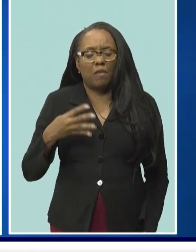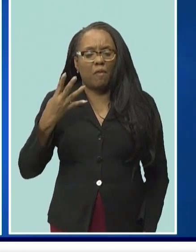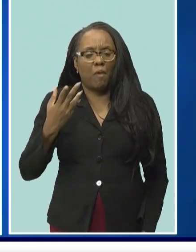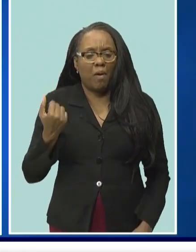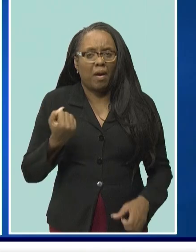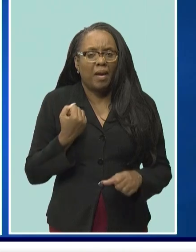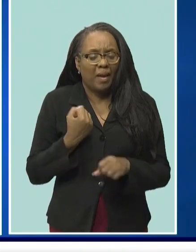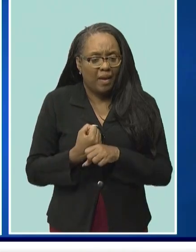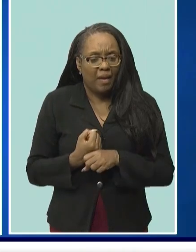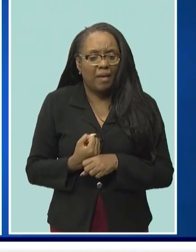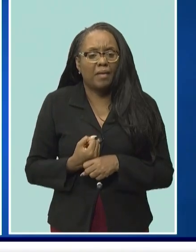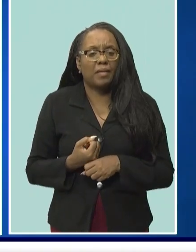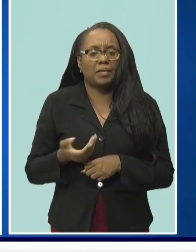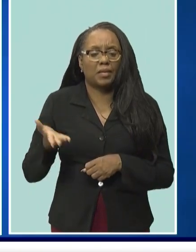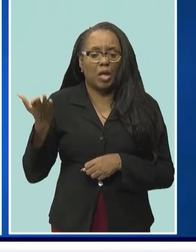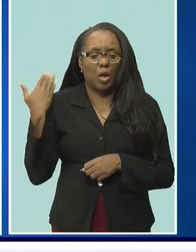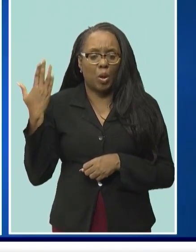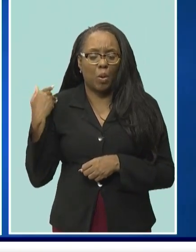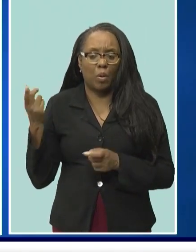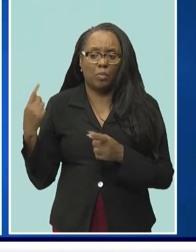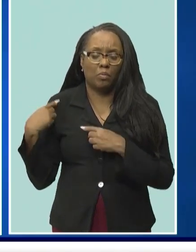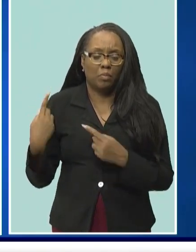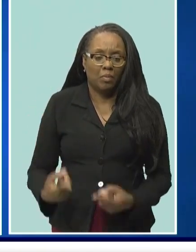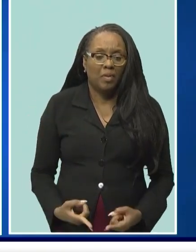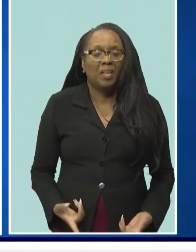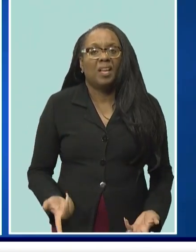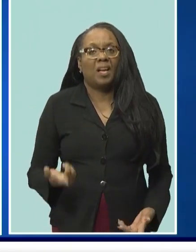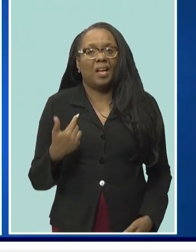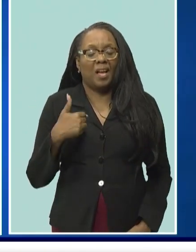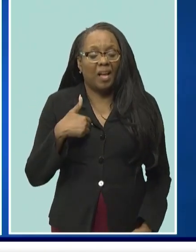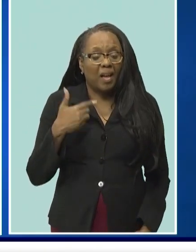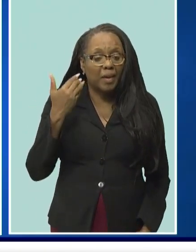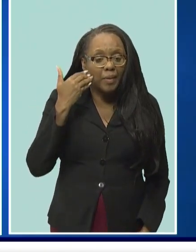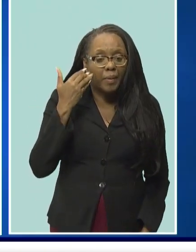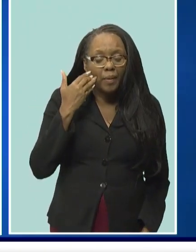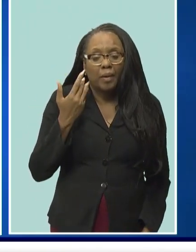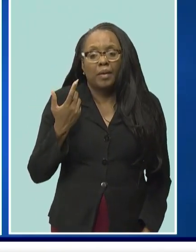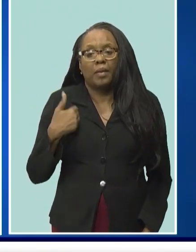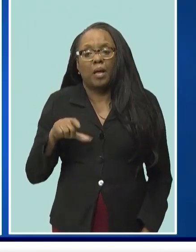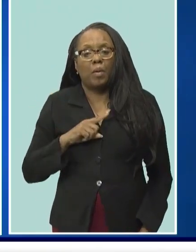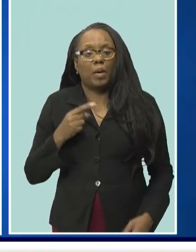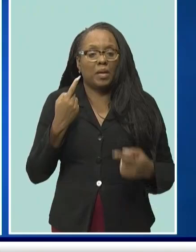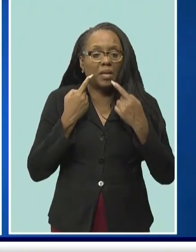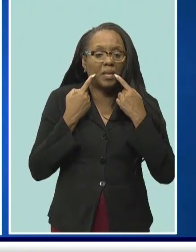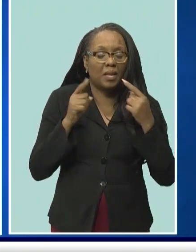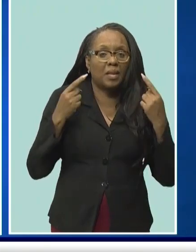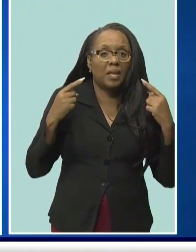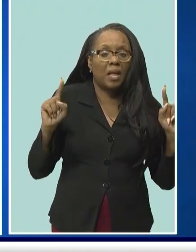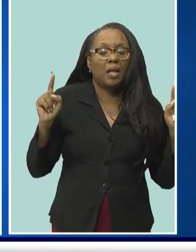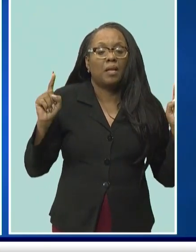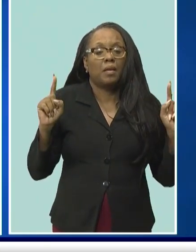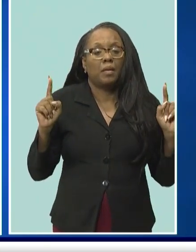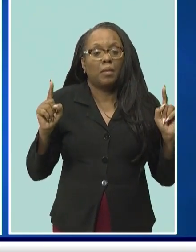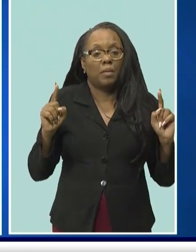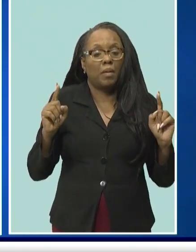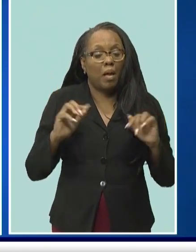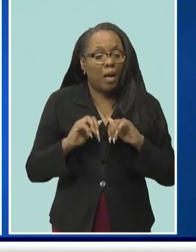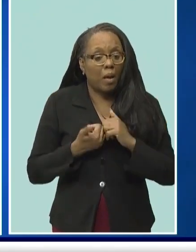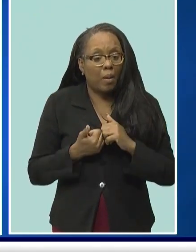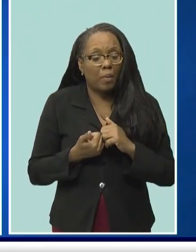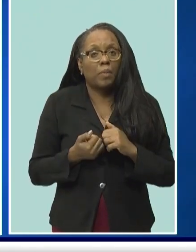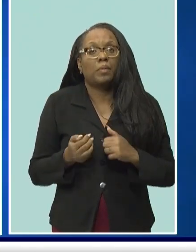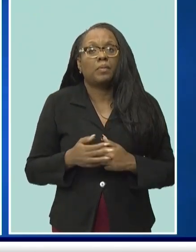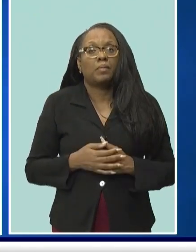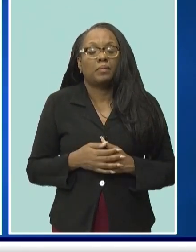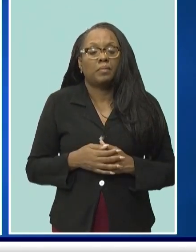that we would not have been able to manage where we have gotten as a country without this young man, Dr.